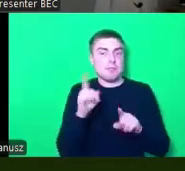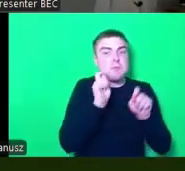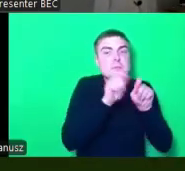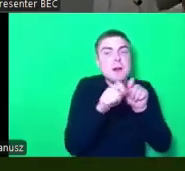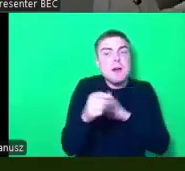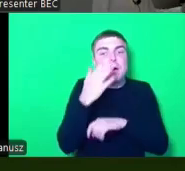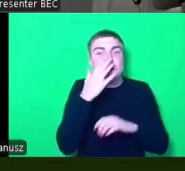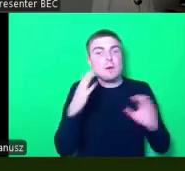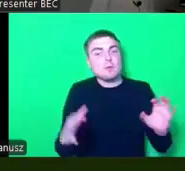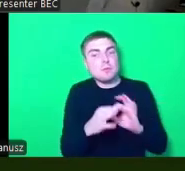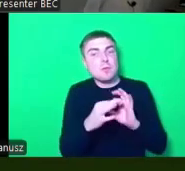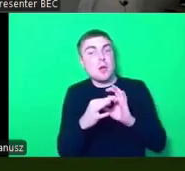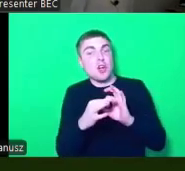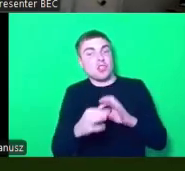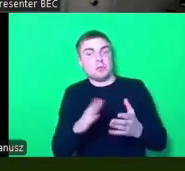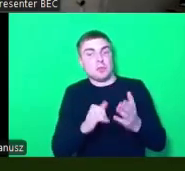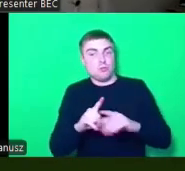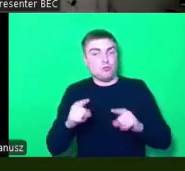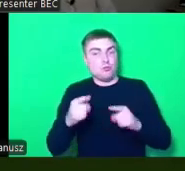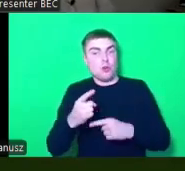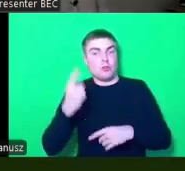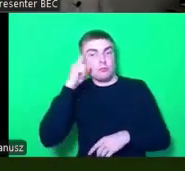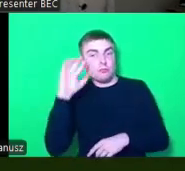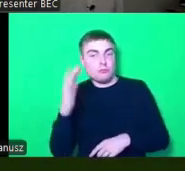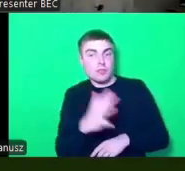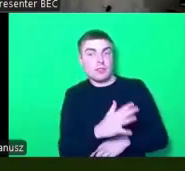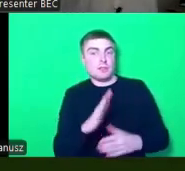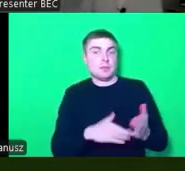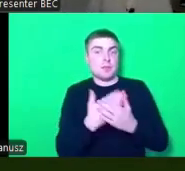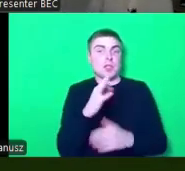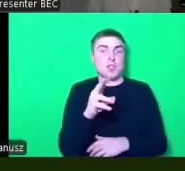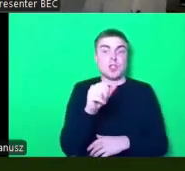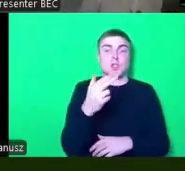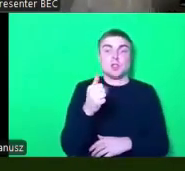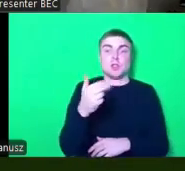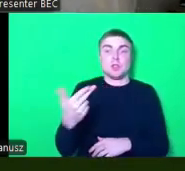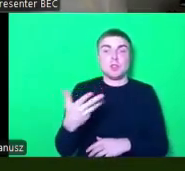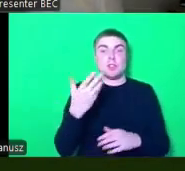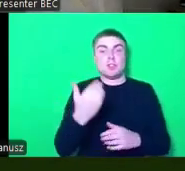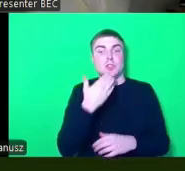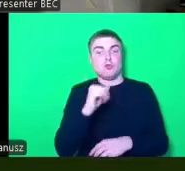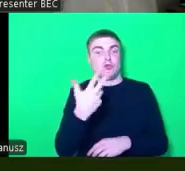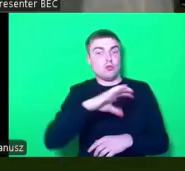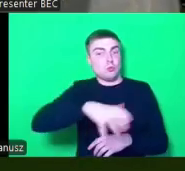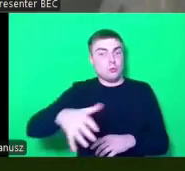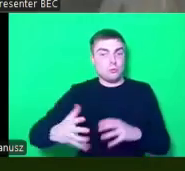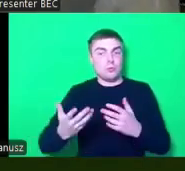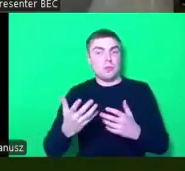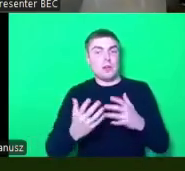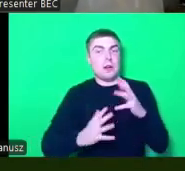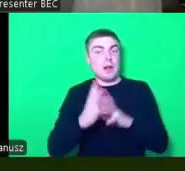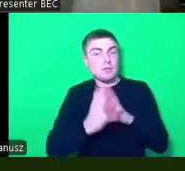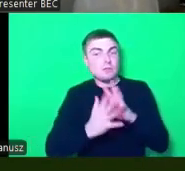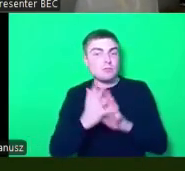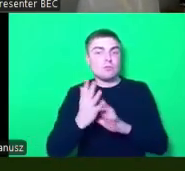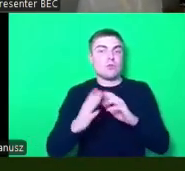diversity, so Shannon index of tree species, the forest structure, and the species composition. What did we learn? That is